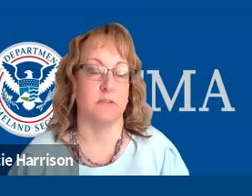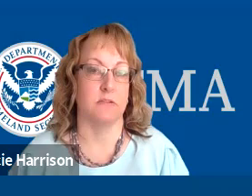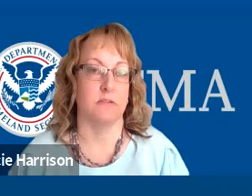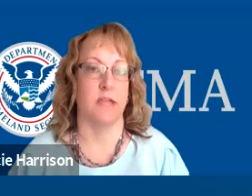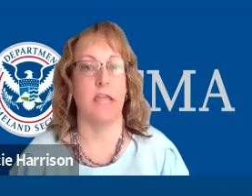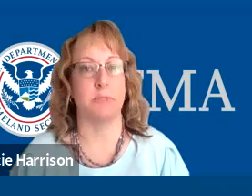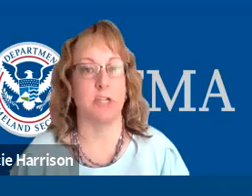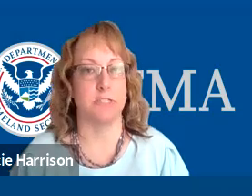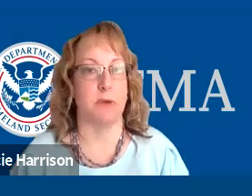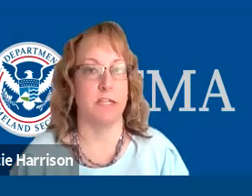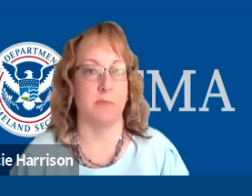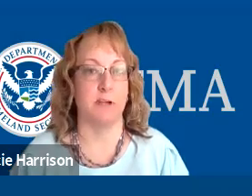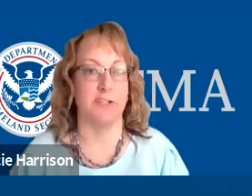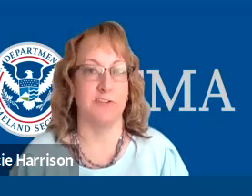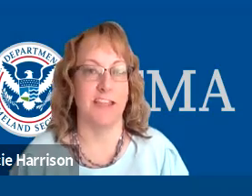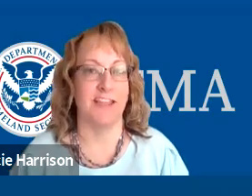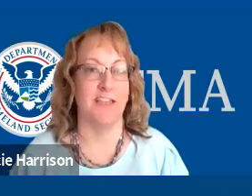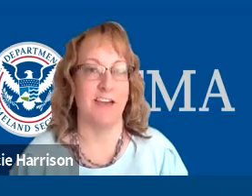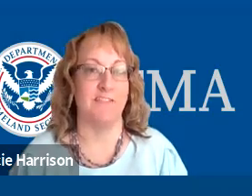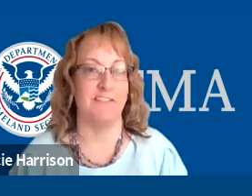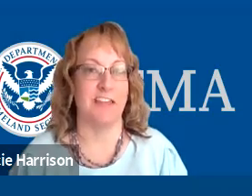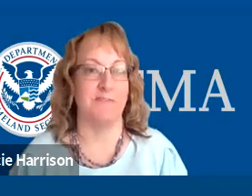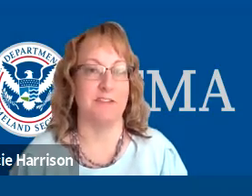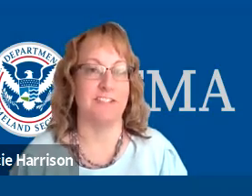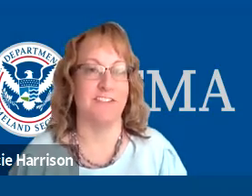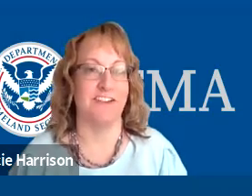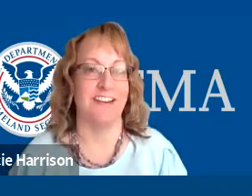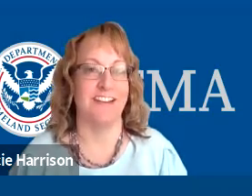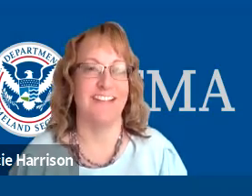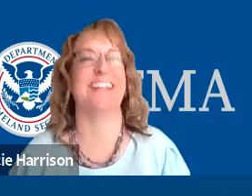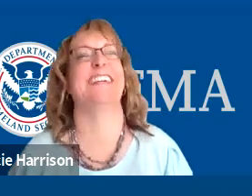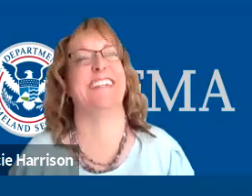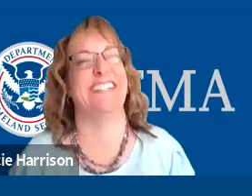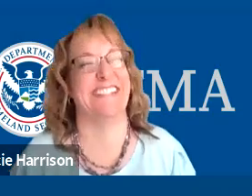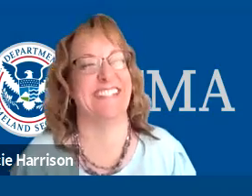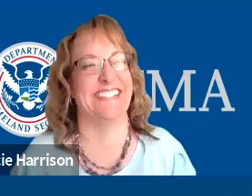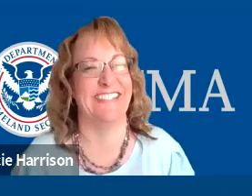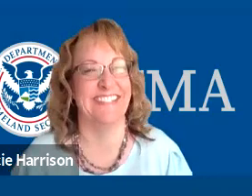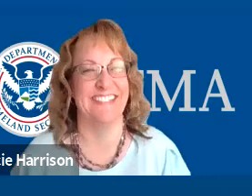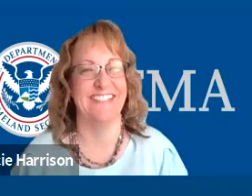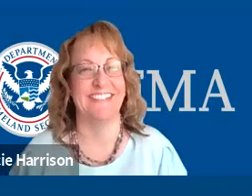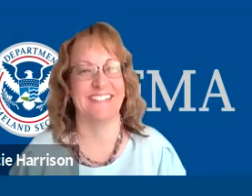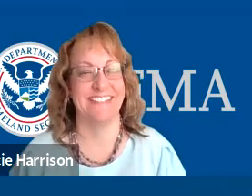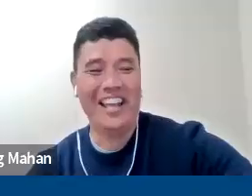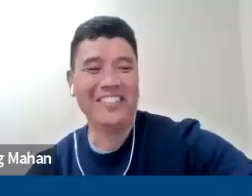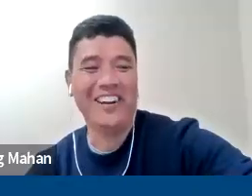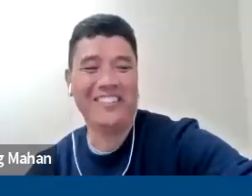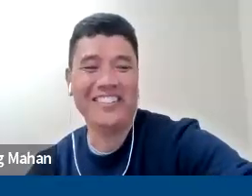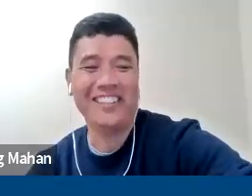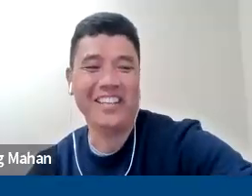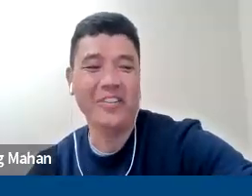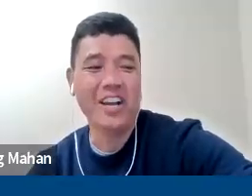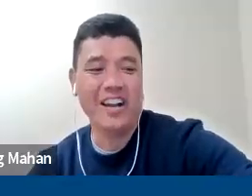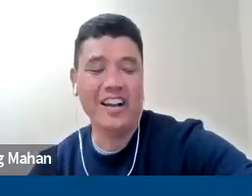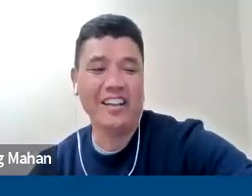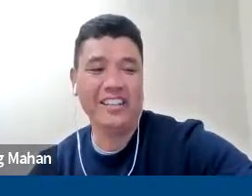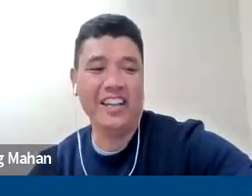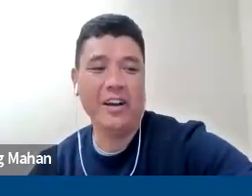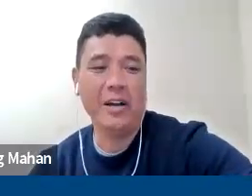When might the likelihood of flooding start to increase this year? Next month or later this